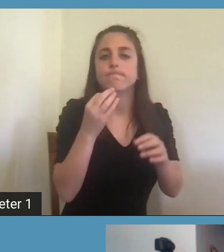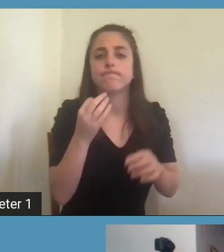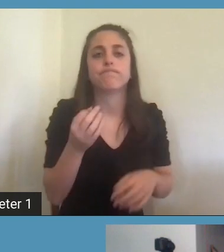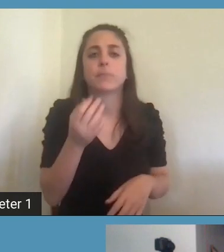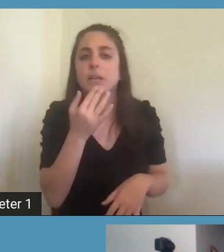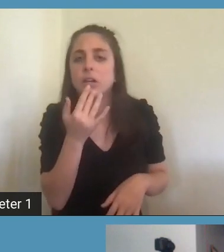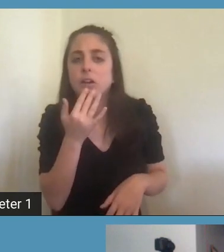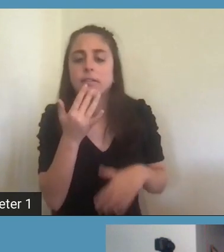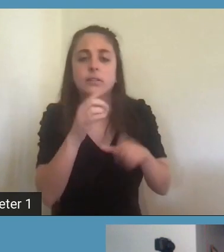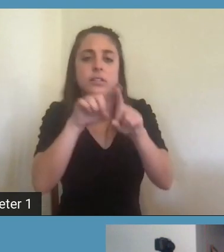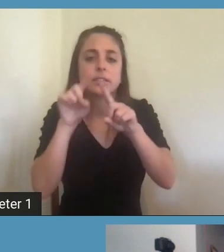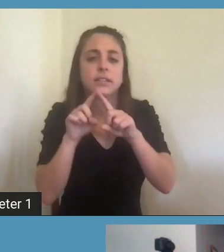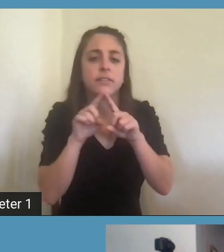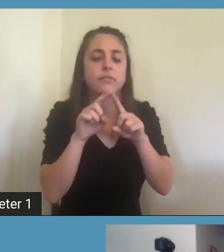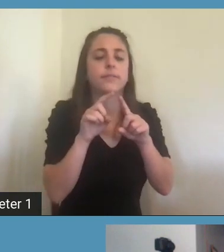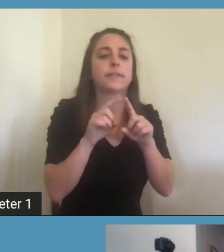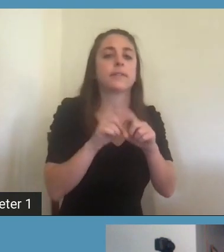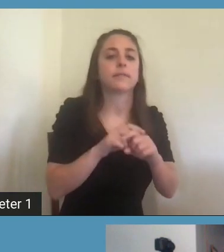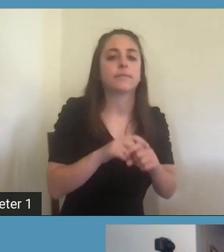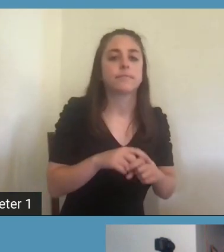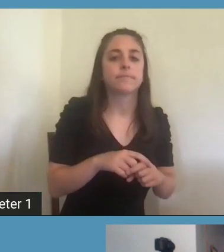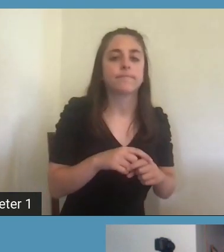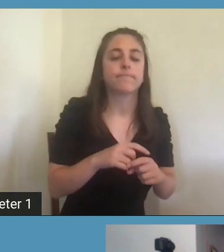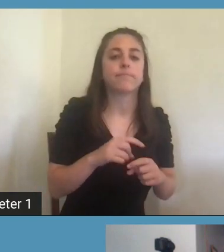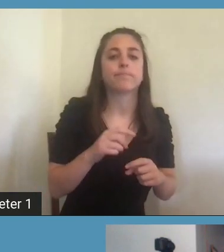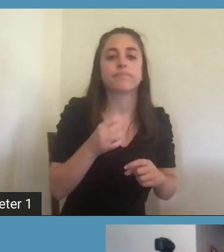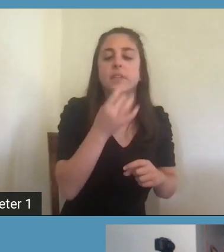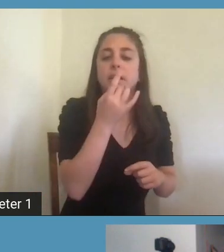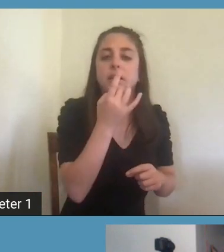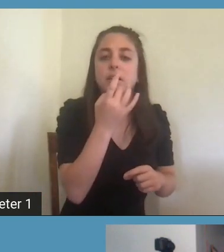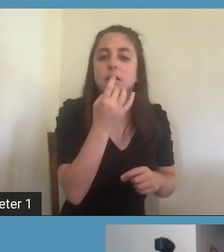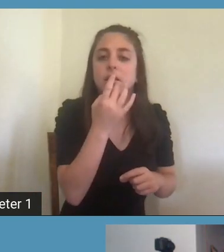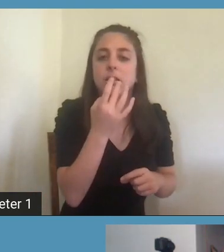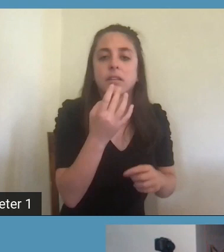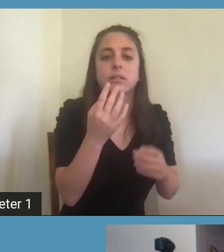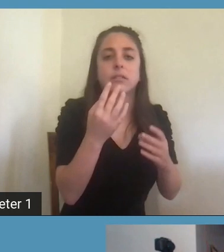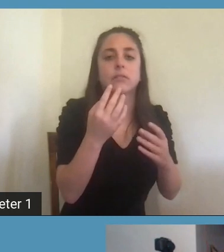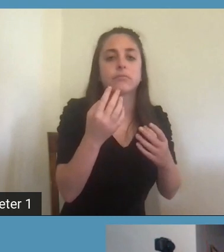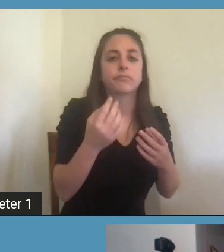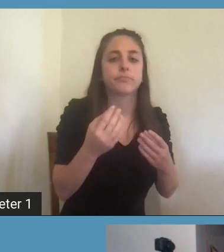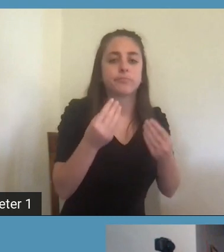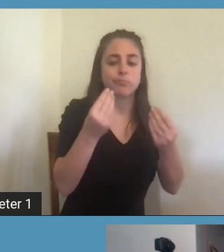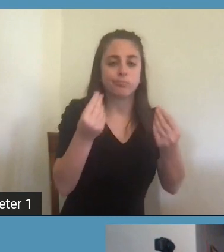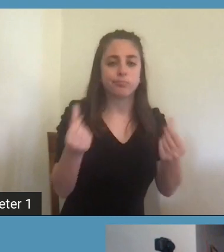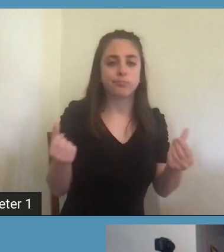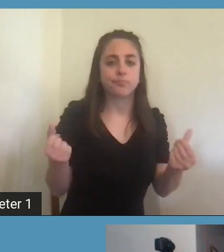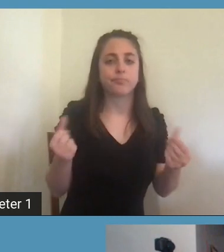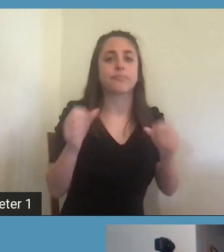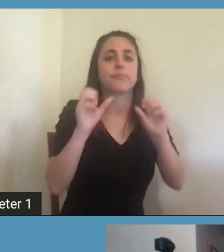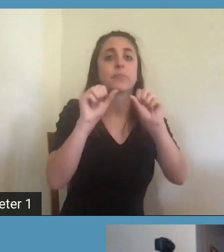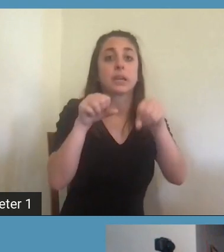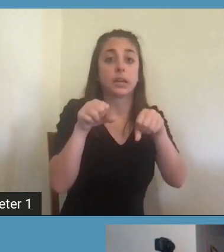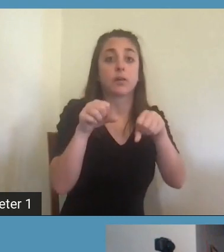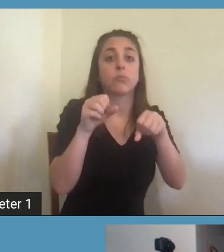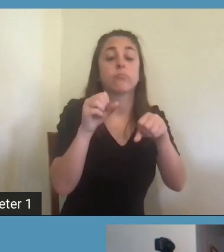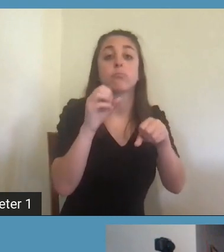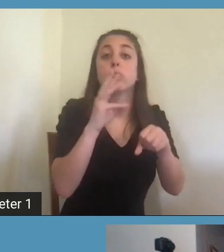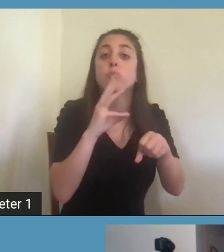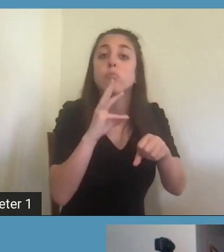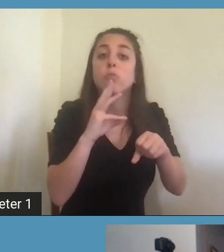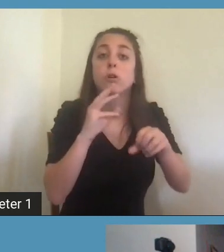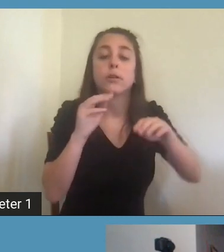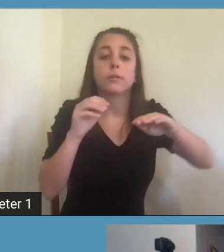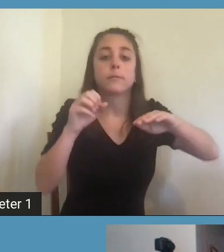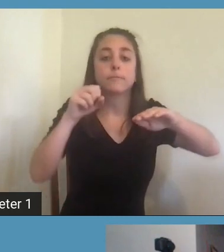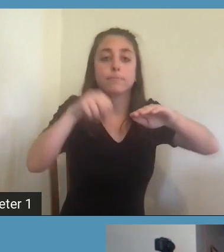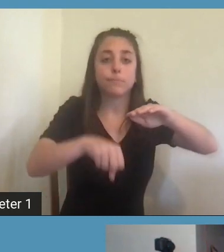your light diffused or whatever. It also is waterproof, so I could submerge this in water if I wanted to.